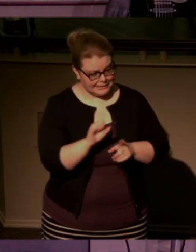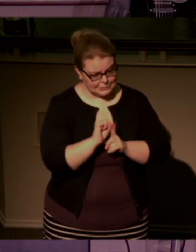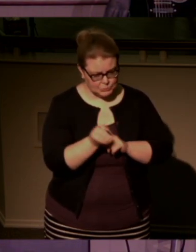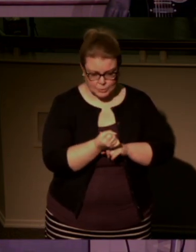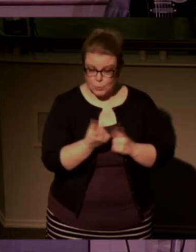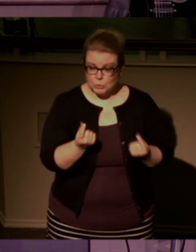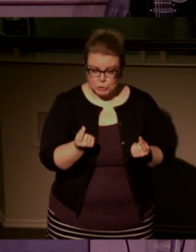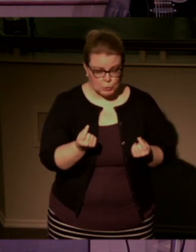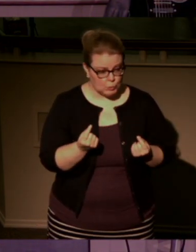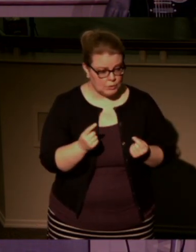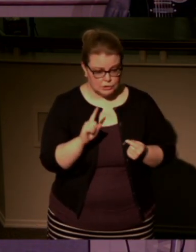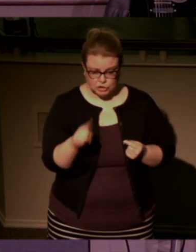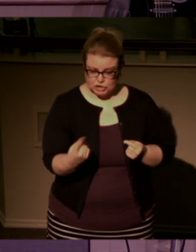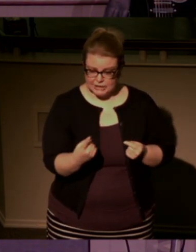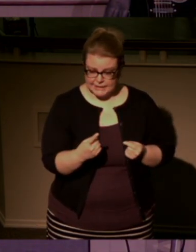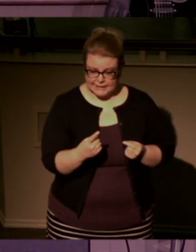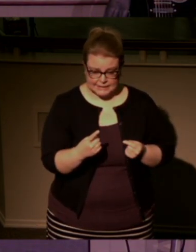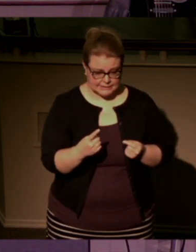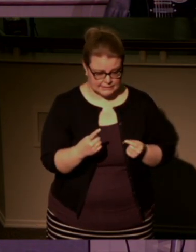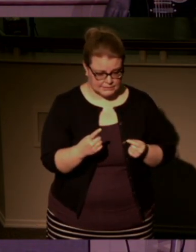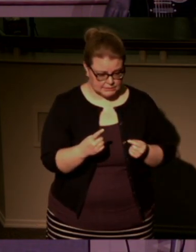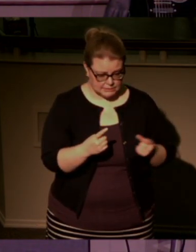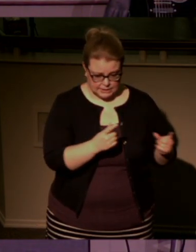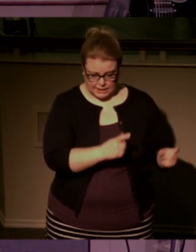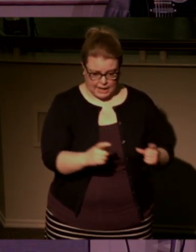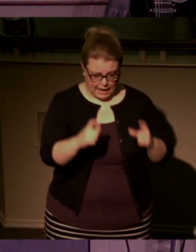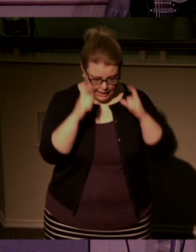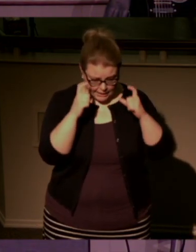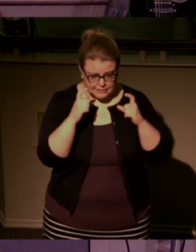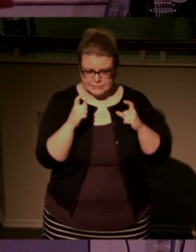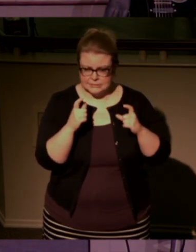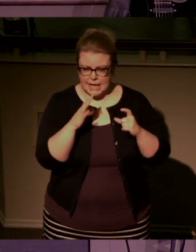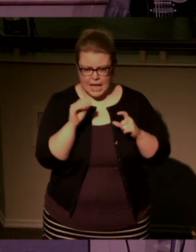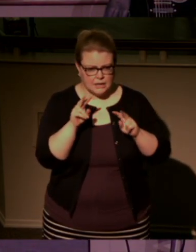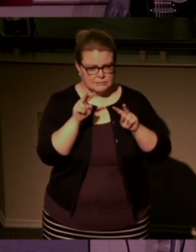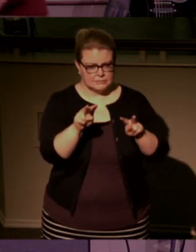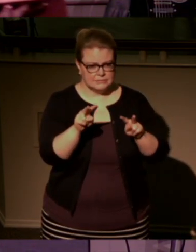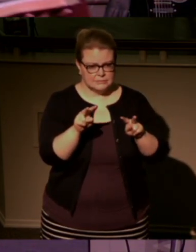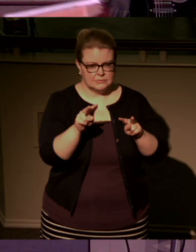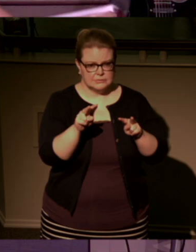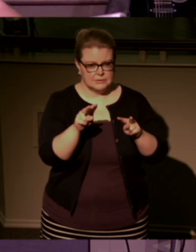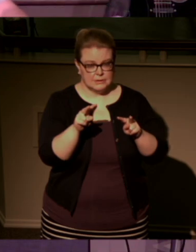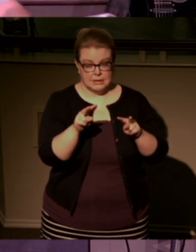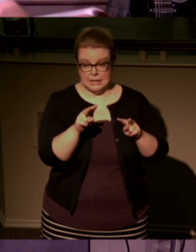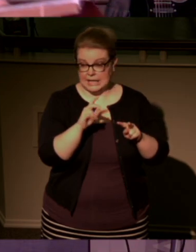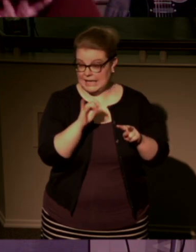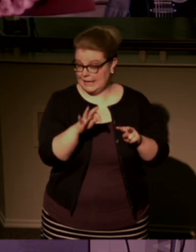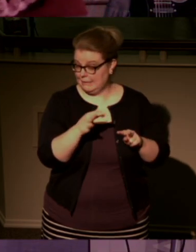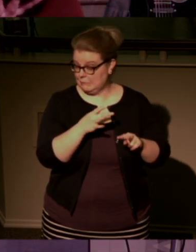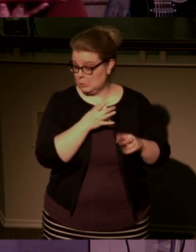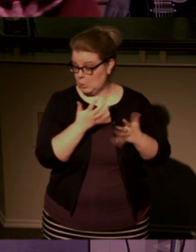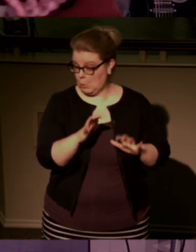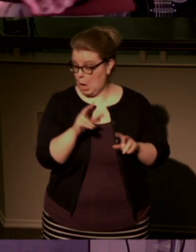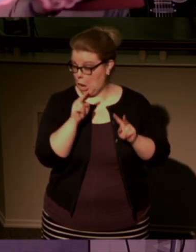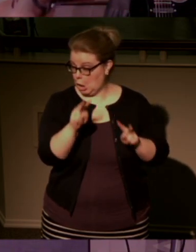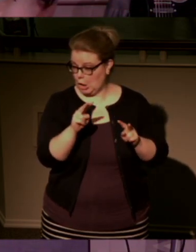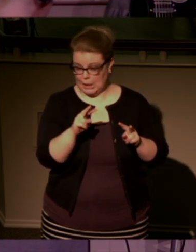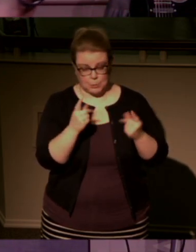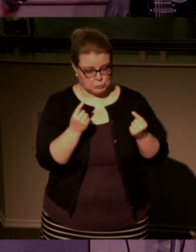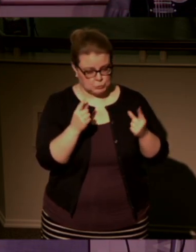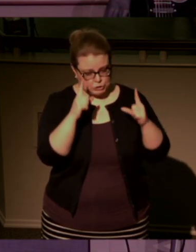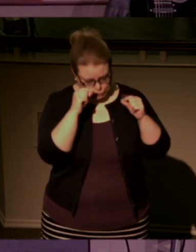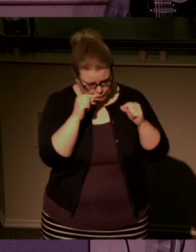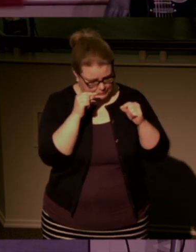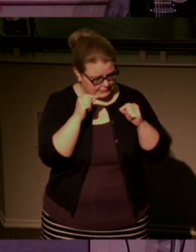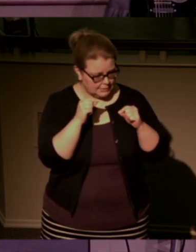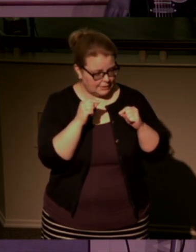you had to do to stand firm in the face of whatever was going on the screen was shut your eyes, right? You just had to close your eyes, and then other